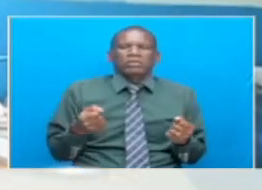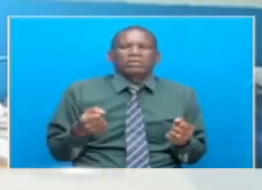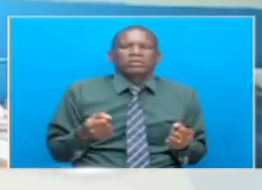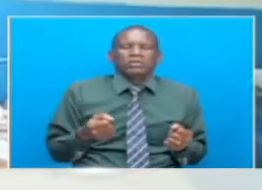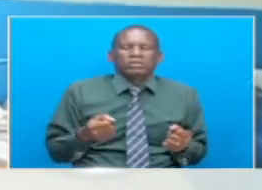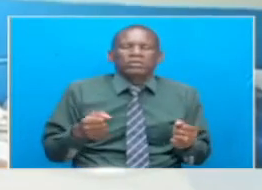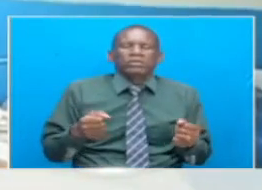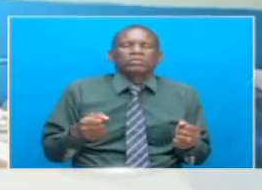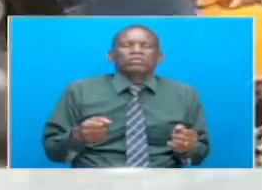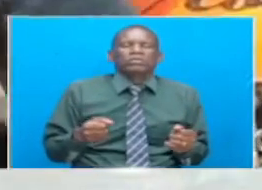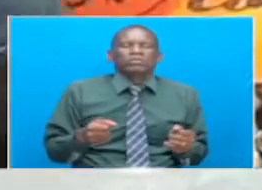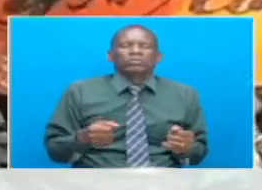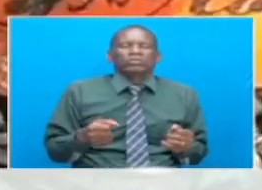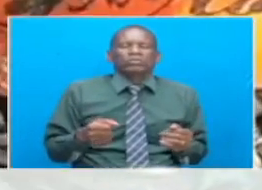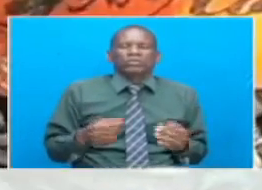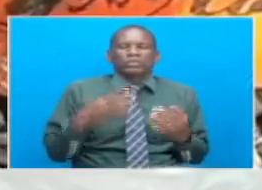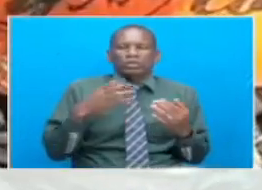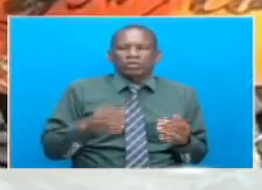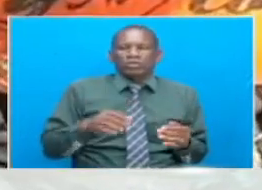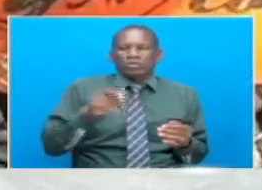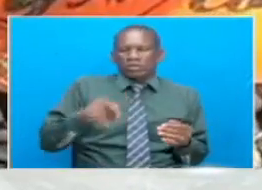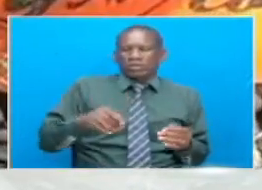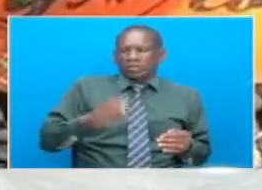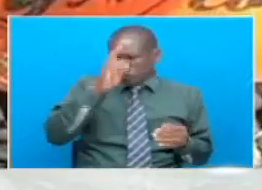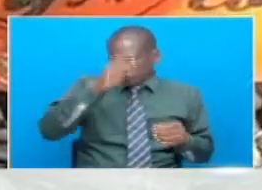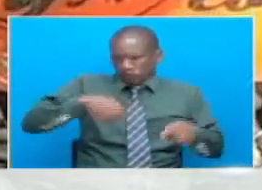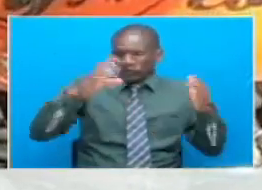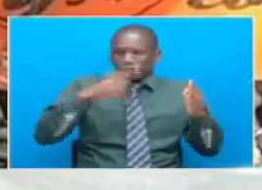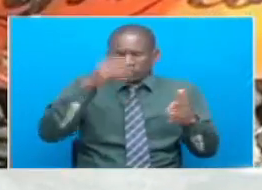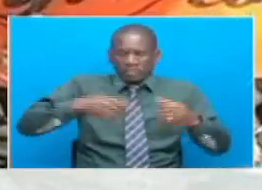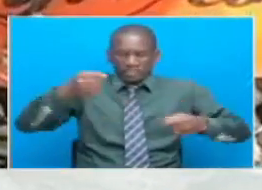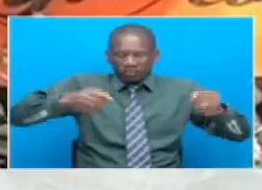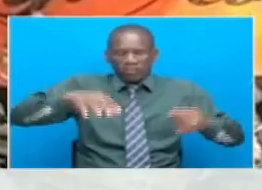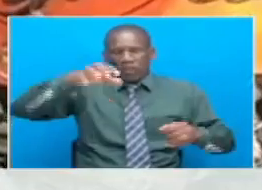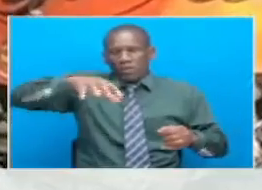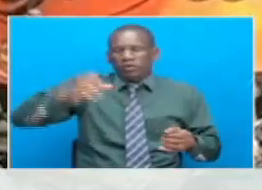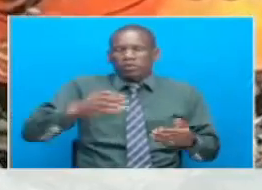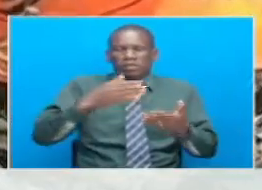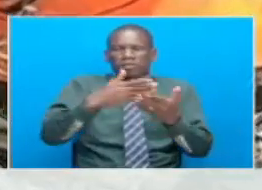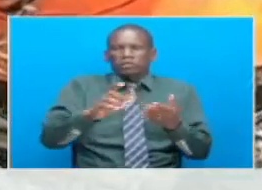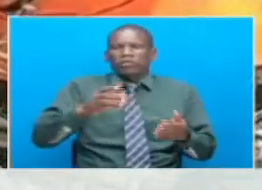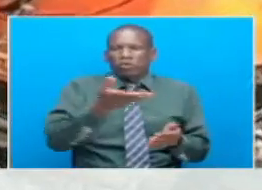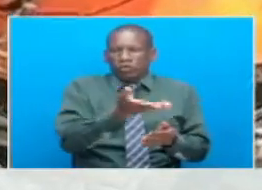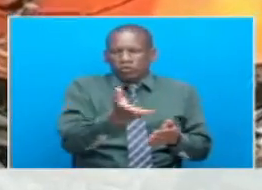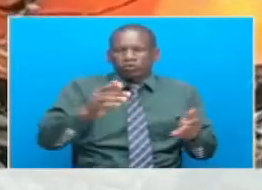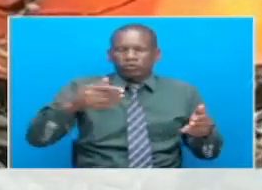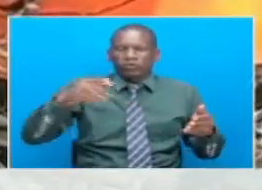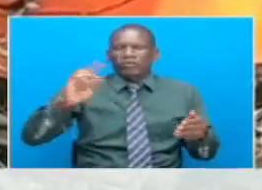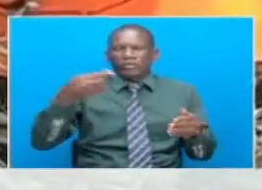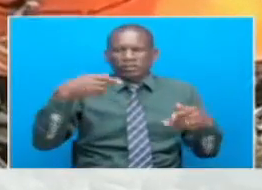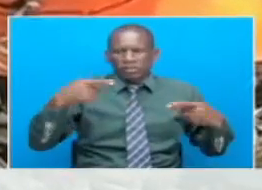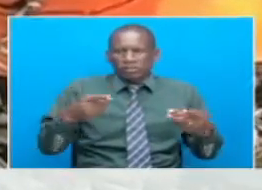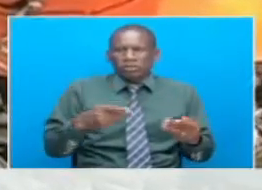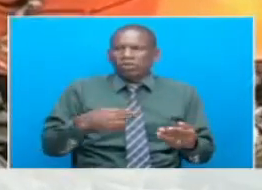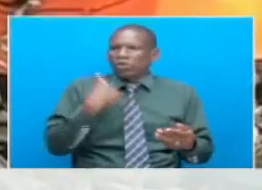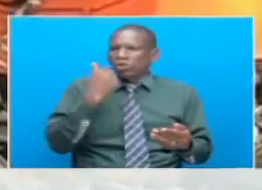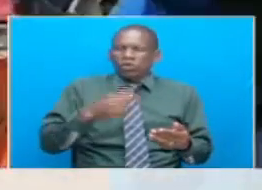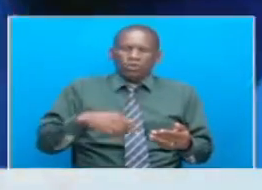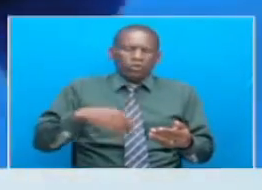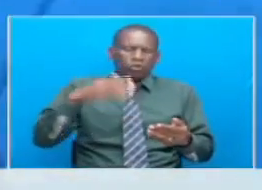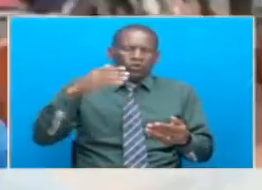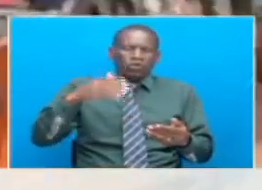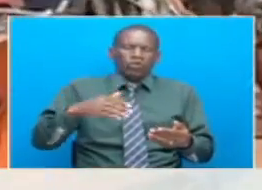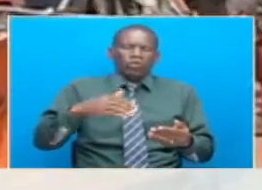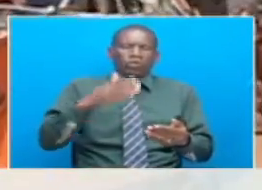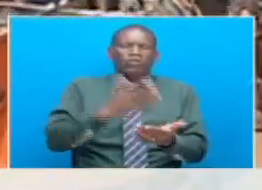head-on collision. Shundo said the driver of the matatu was among the first 5 positively identified